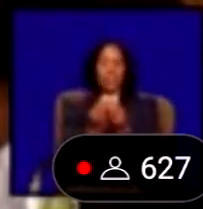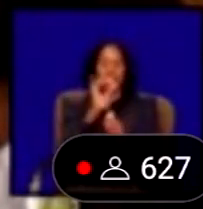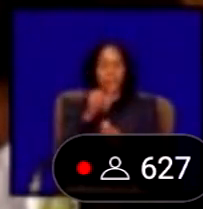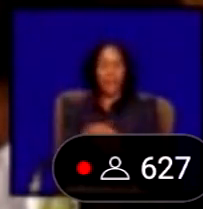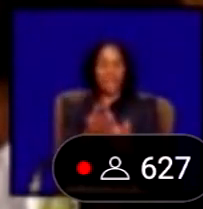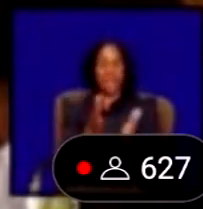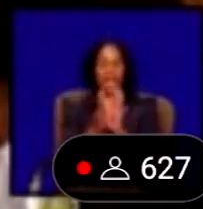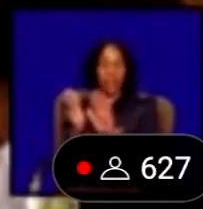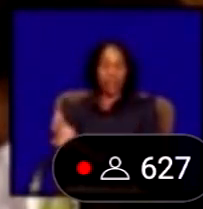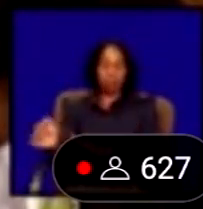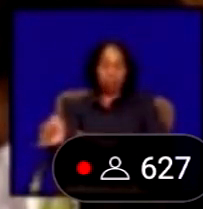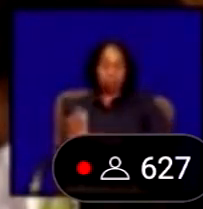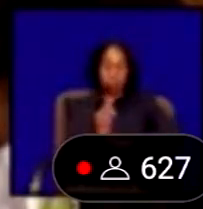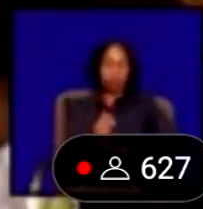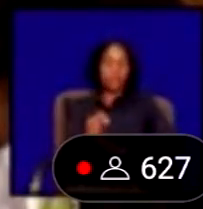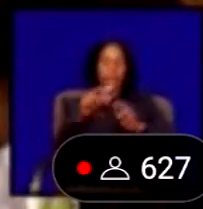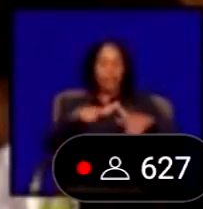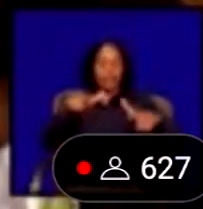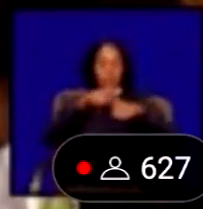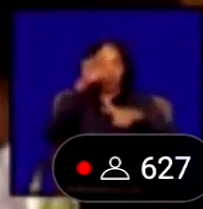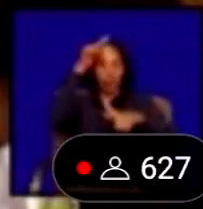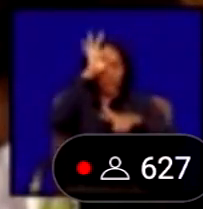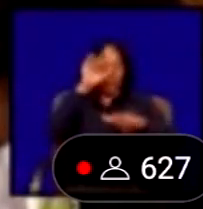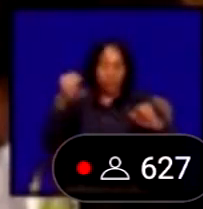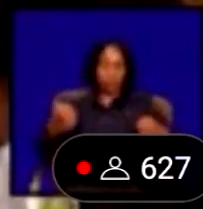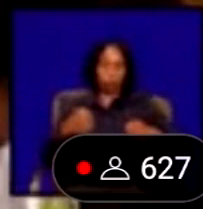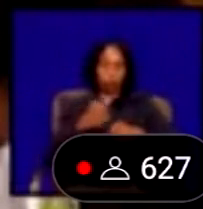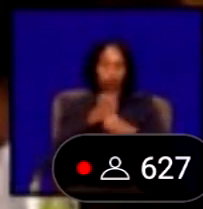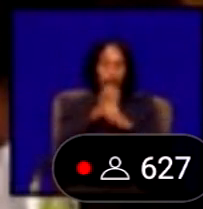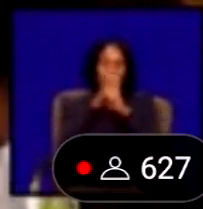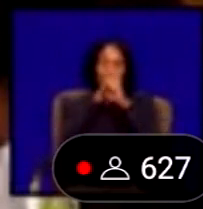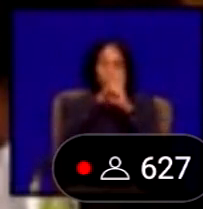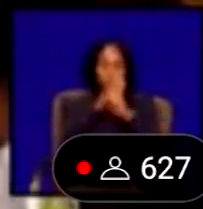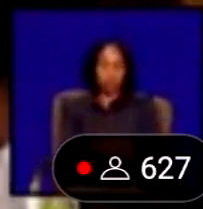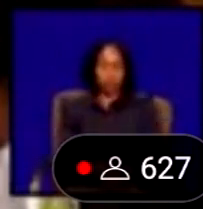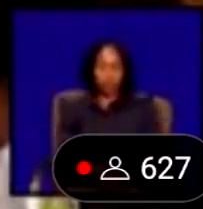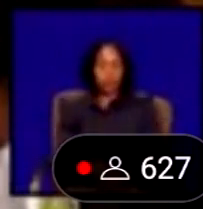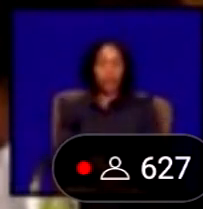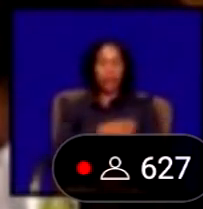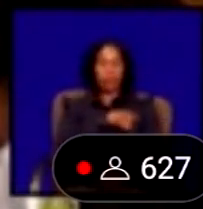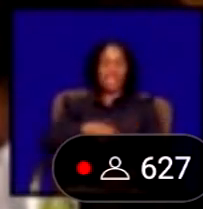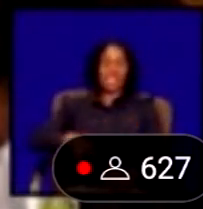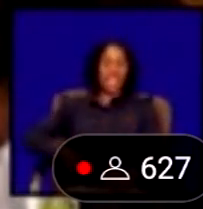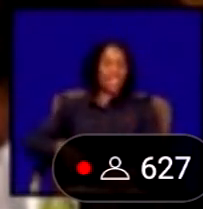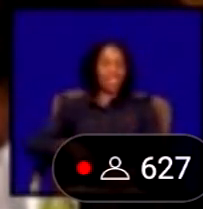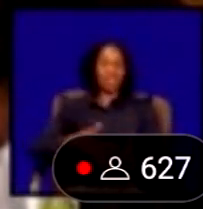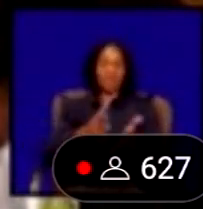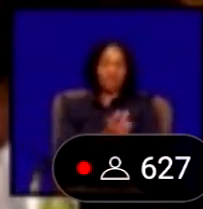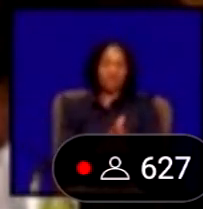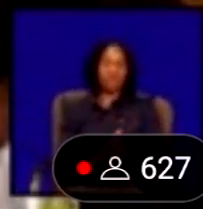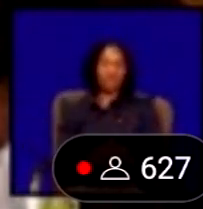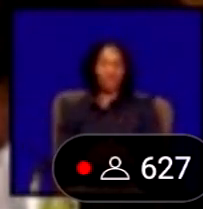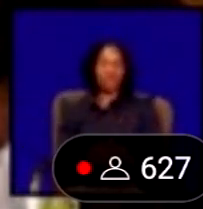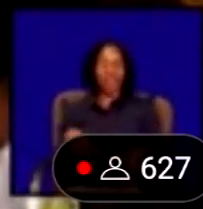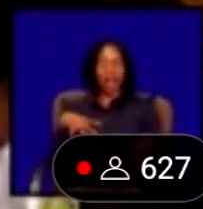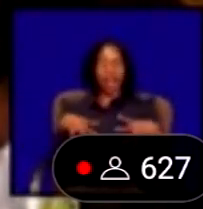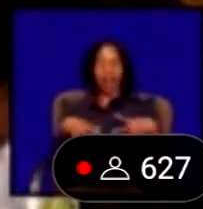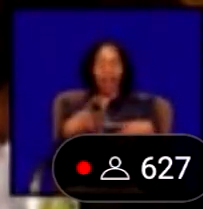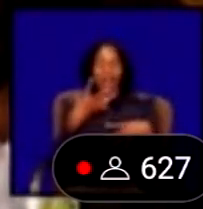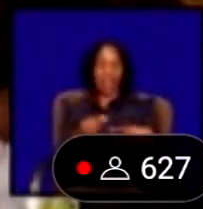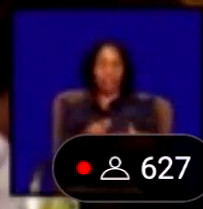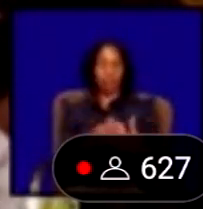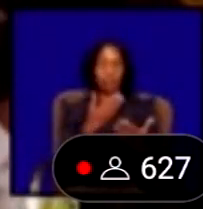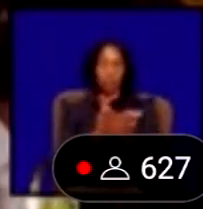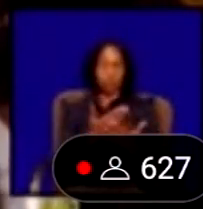levels of government in this country. The President simply does not have the luxury to fiddle while the country